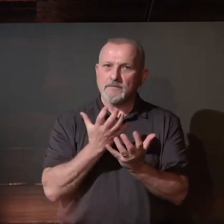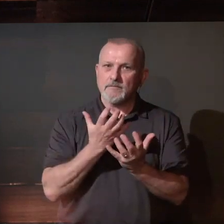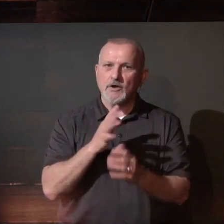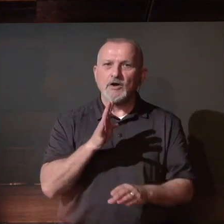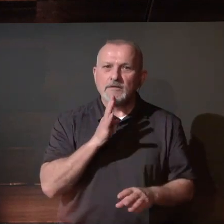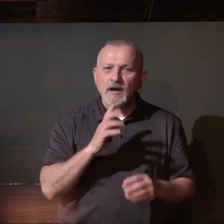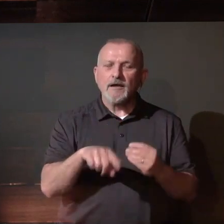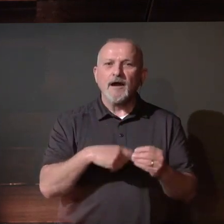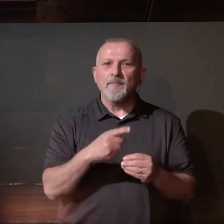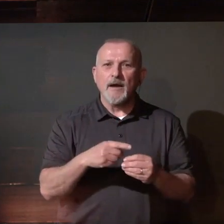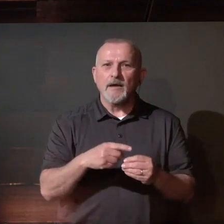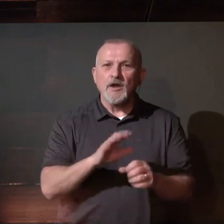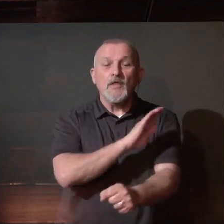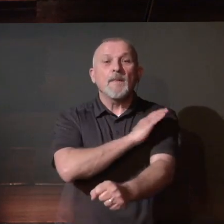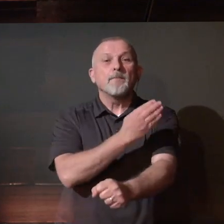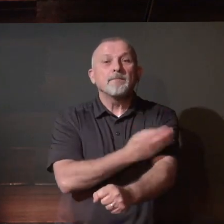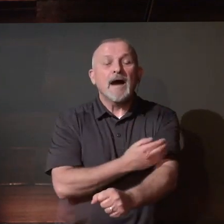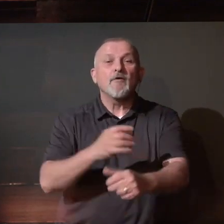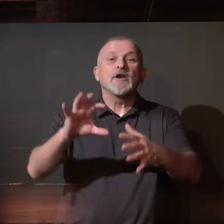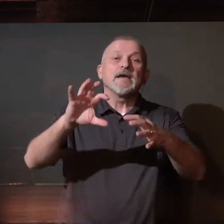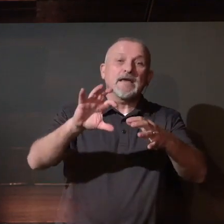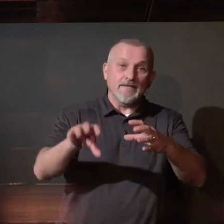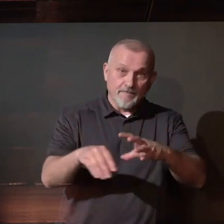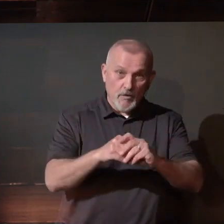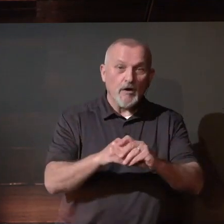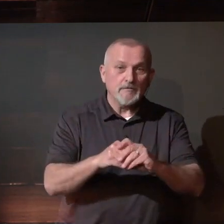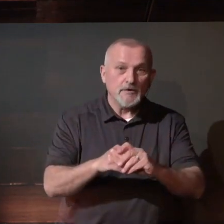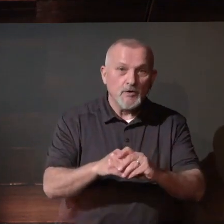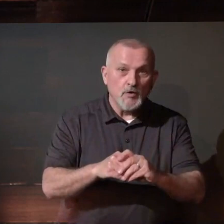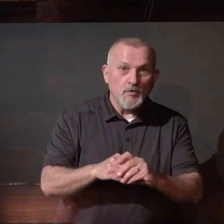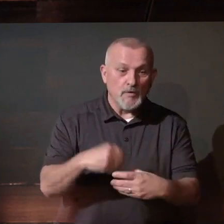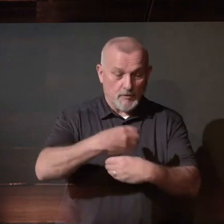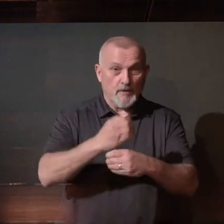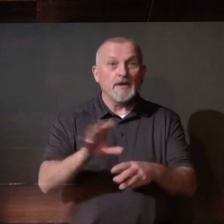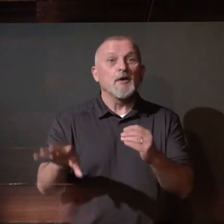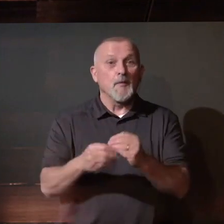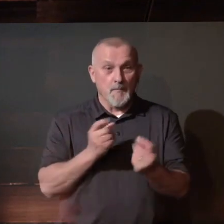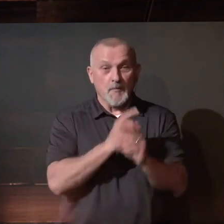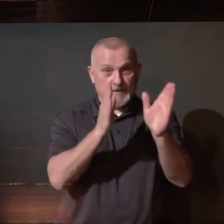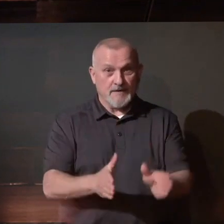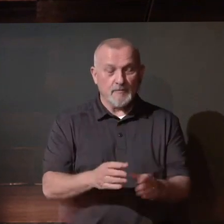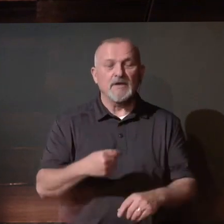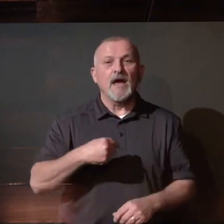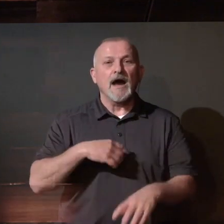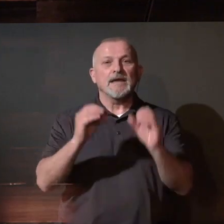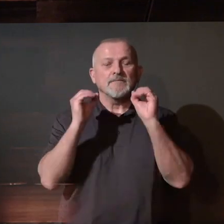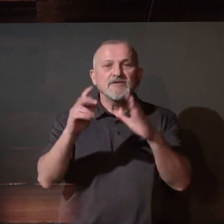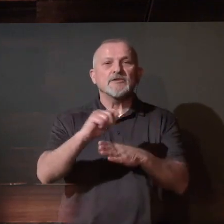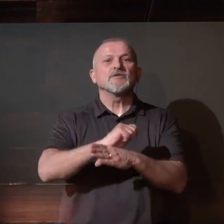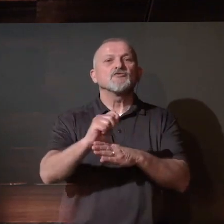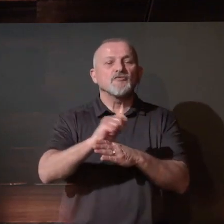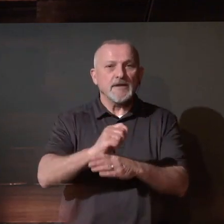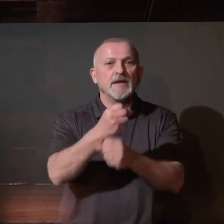You want to talk about the power of multiplication. I'm equipping and teaching and training and inspiring for you